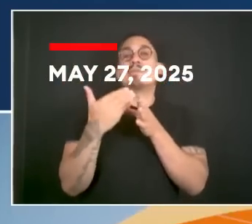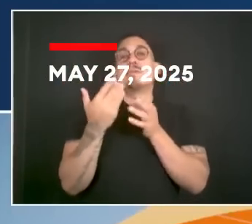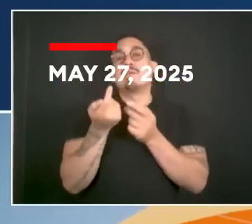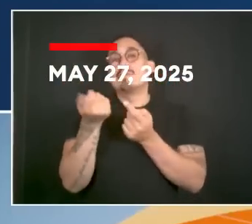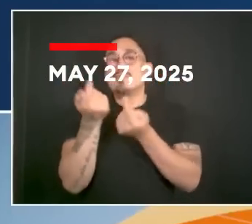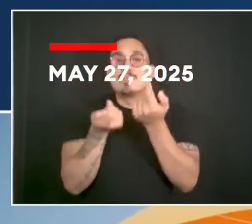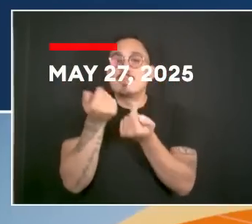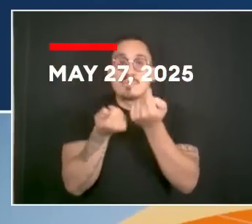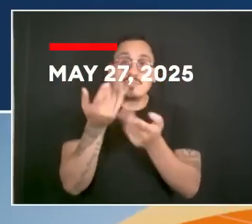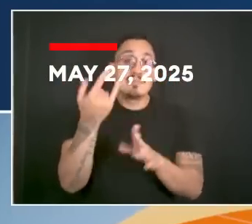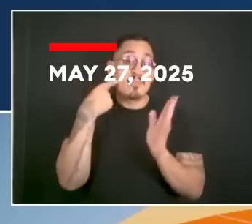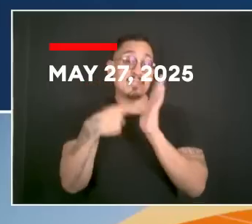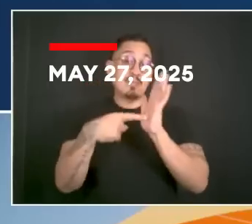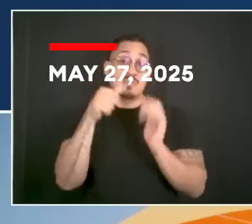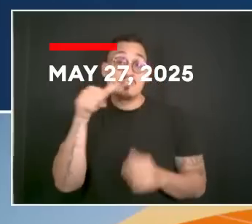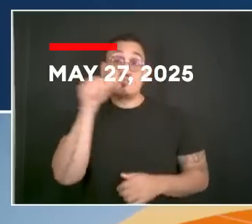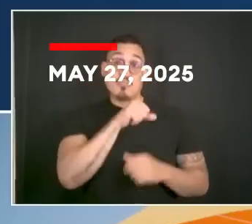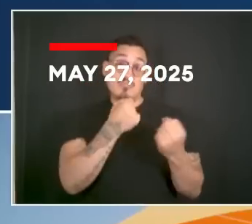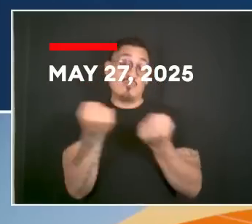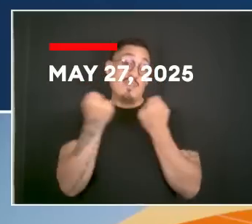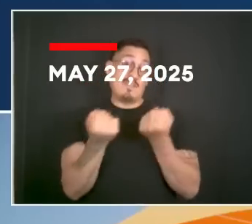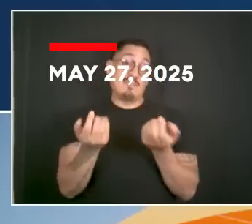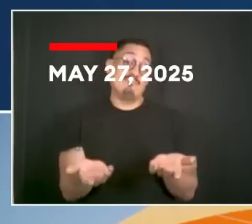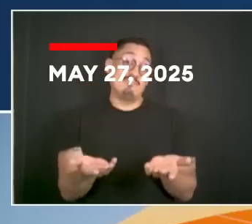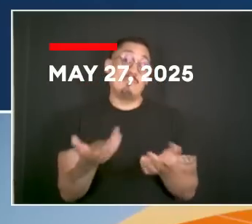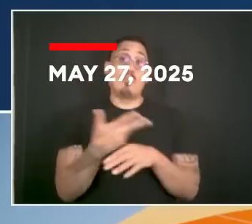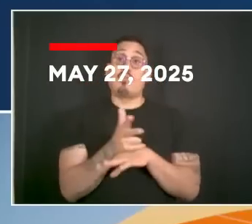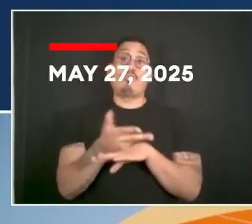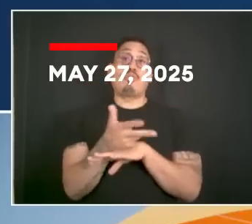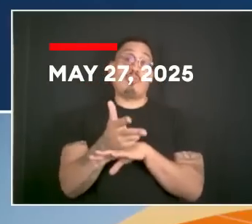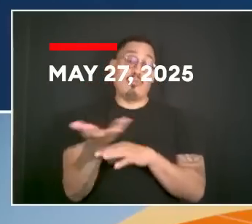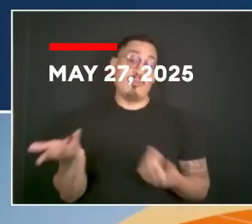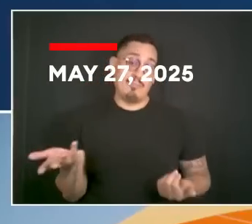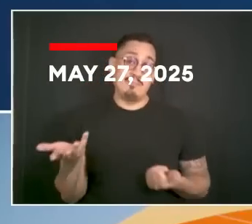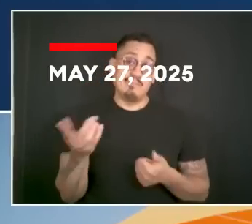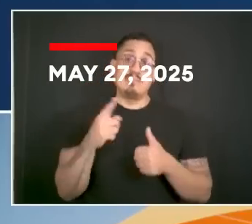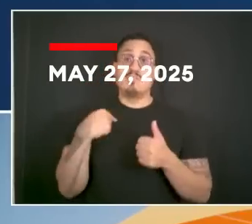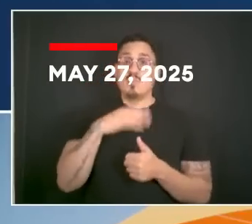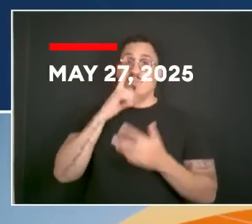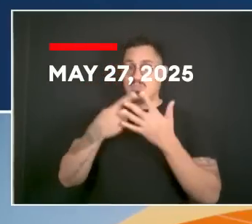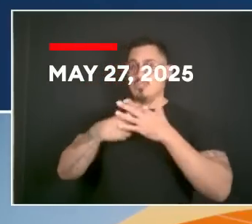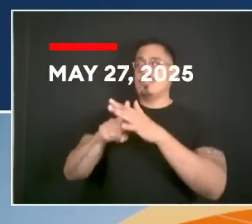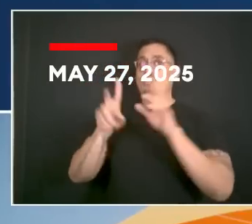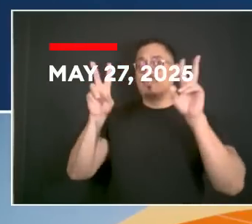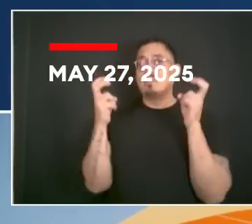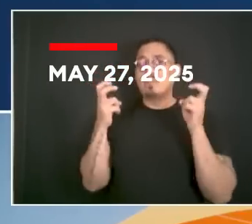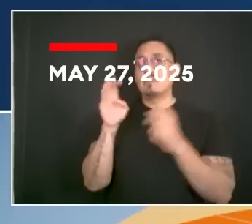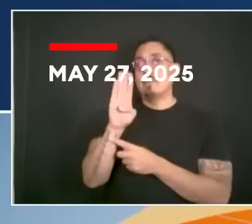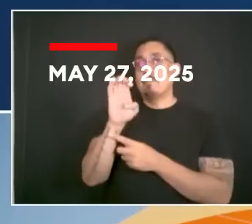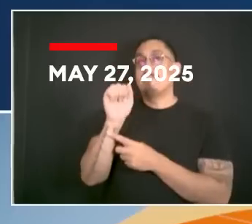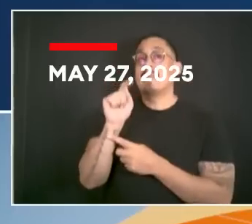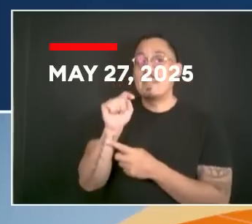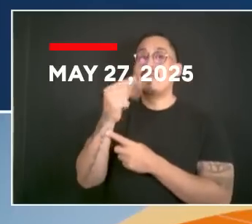from our city streets. New York City Emergency Management is launching its signature Beat the Heat campaign. Zach